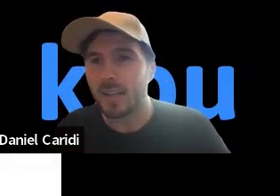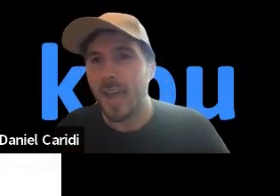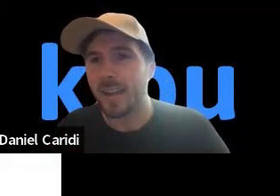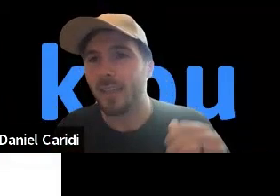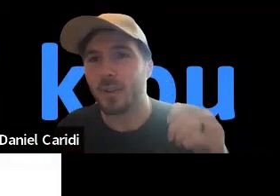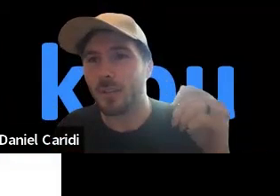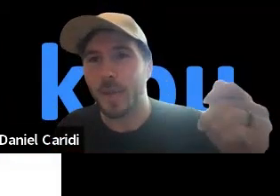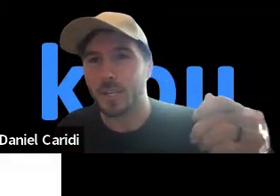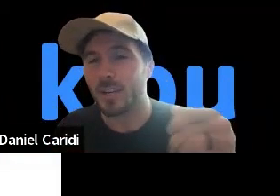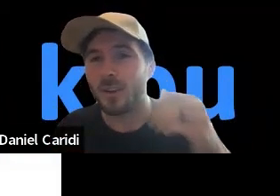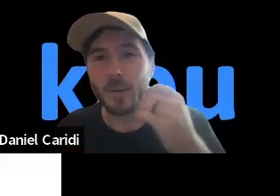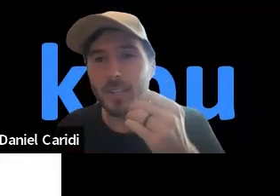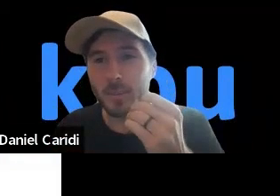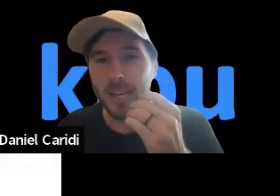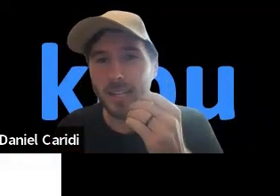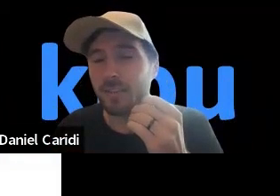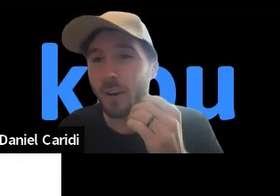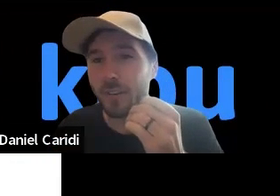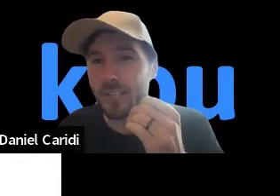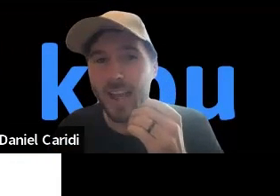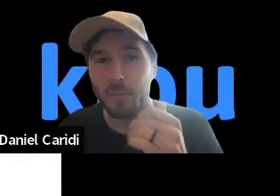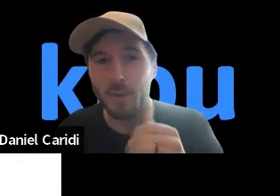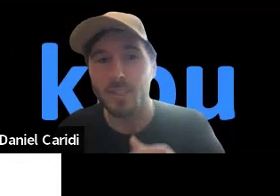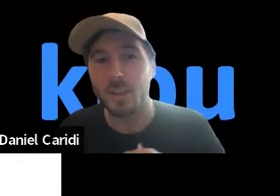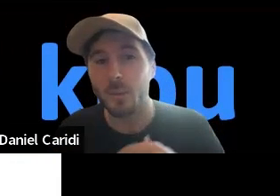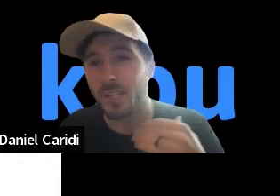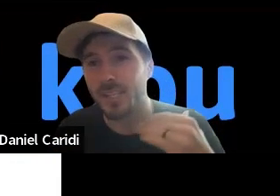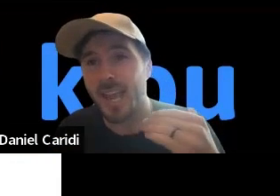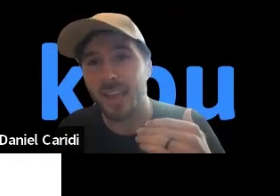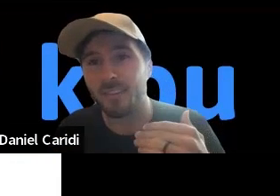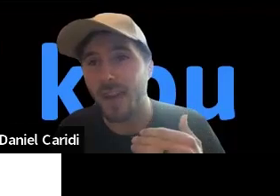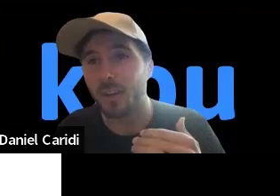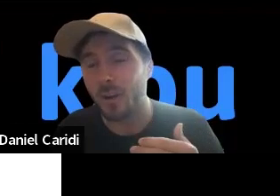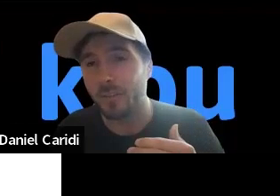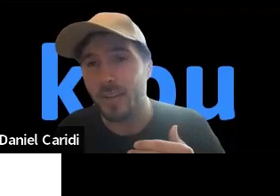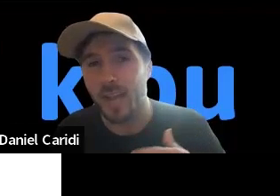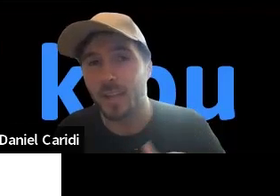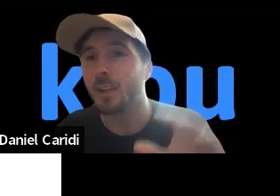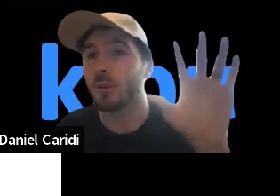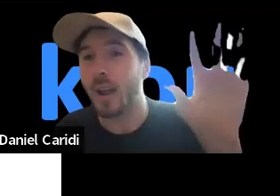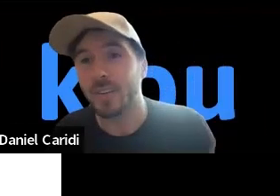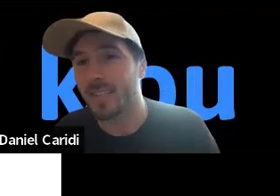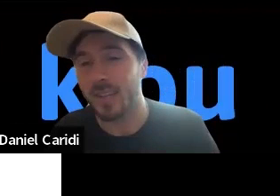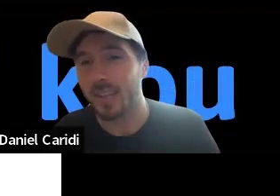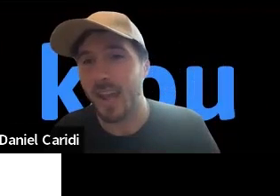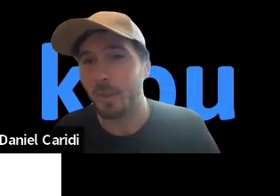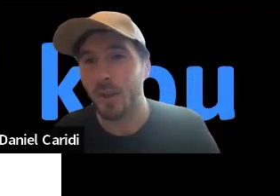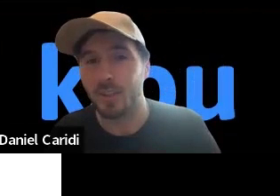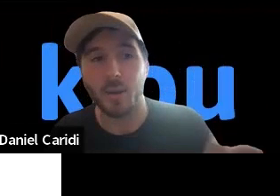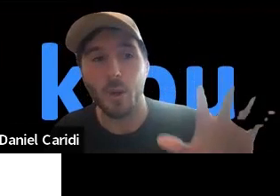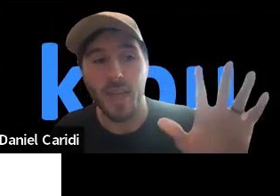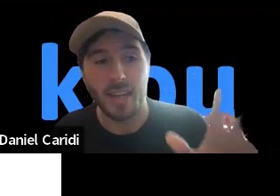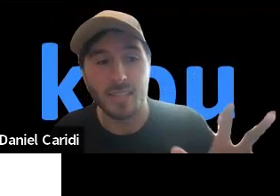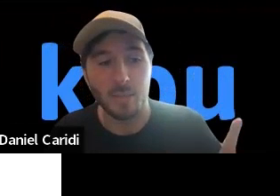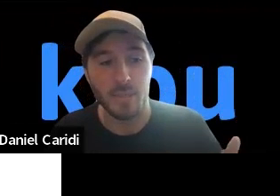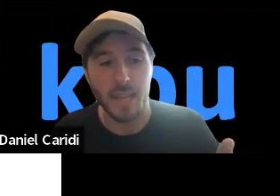side. And again, those could be pictures that we speaking into the phone for the staff members, so that when you're actually taking that final note for the day, you can reference everything that happened throughout the